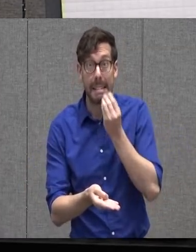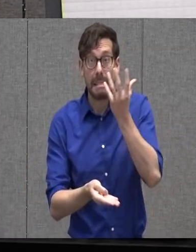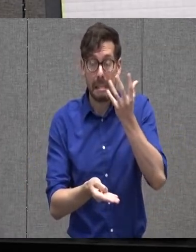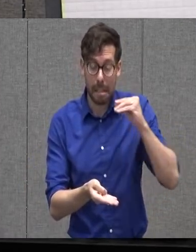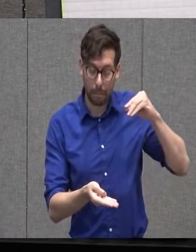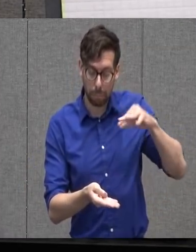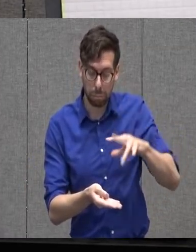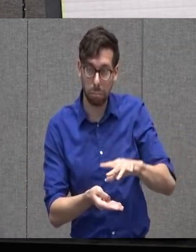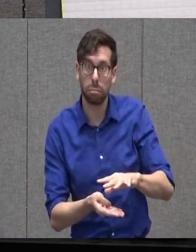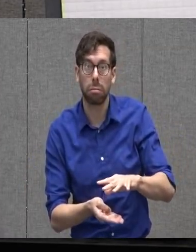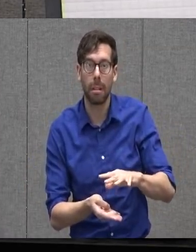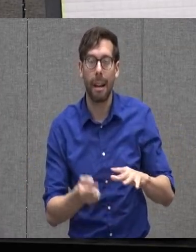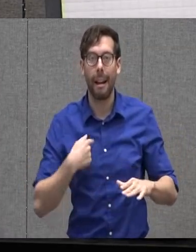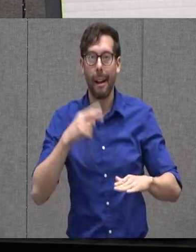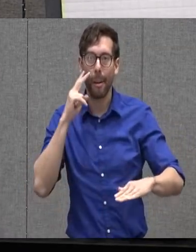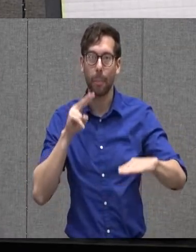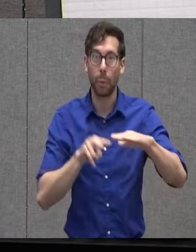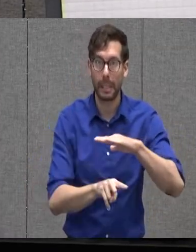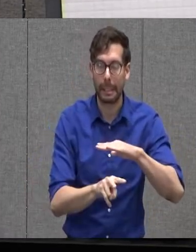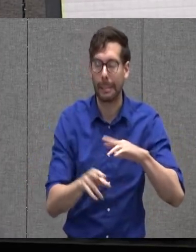get cake.